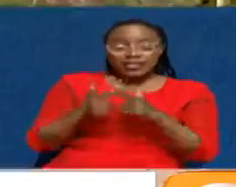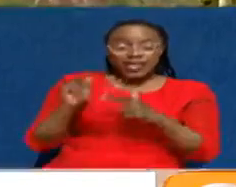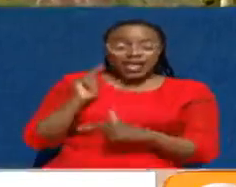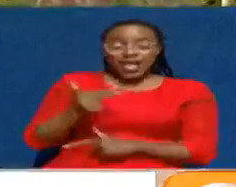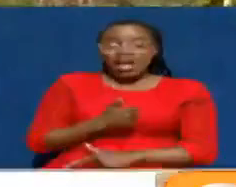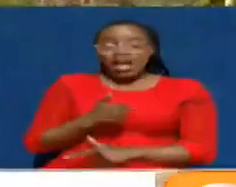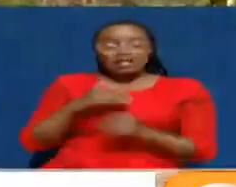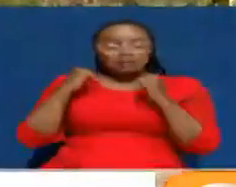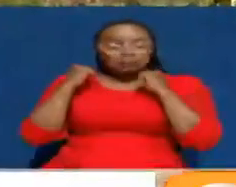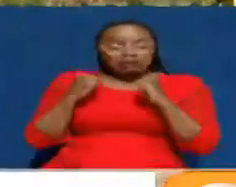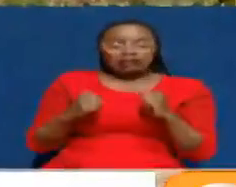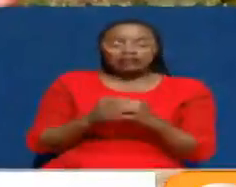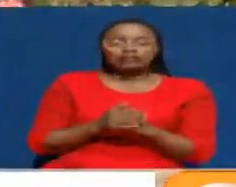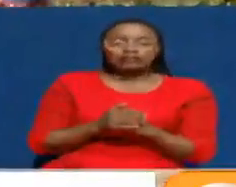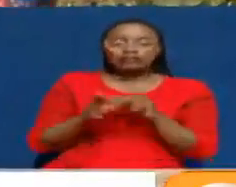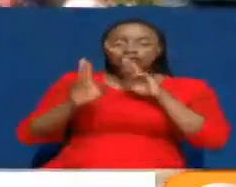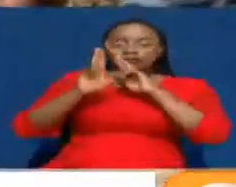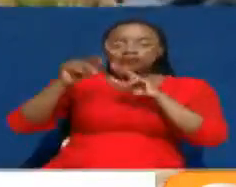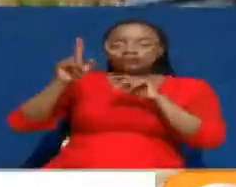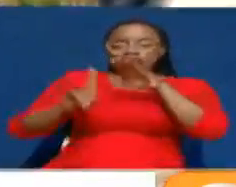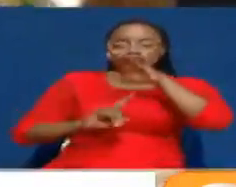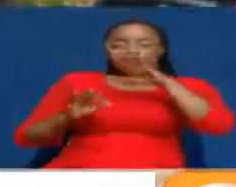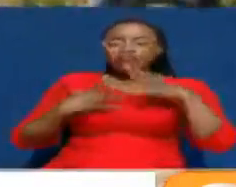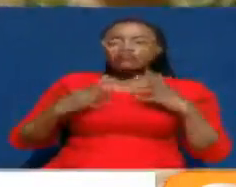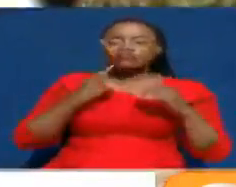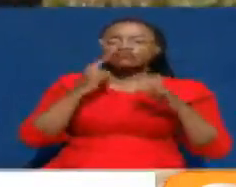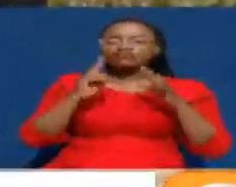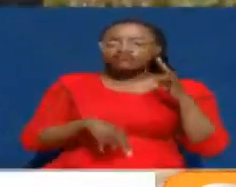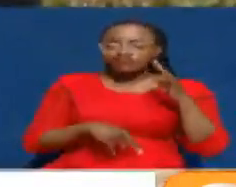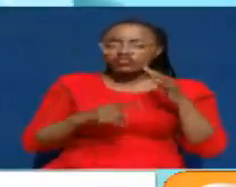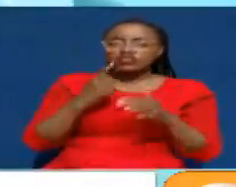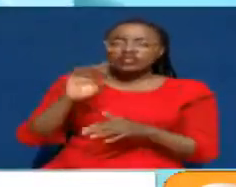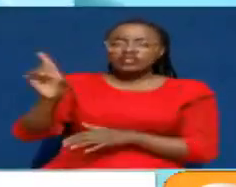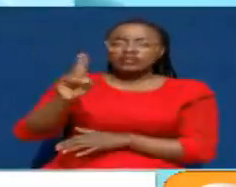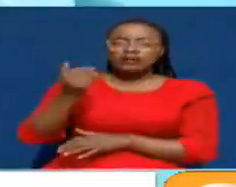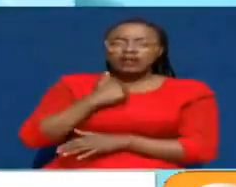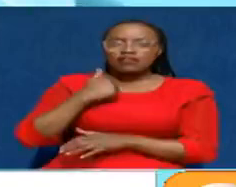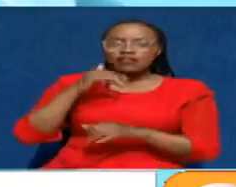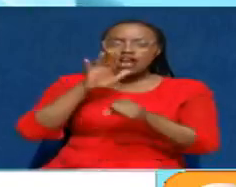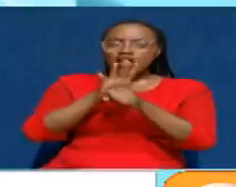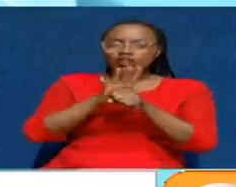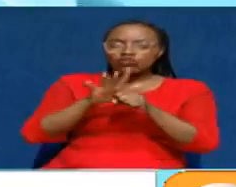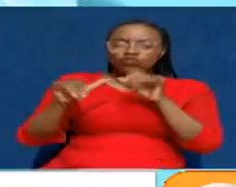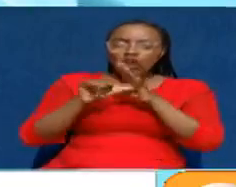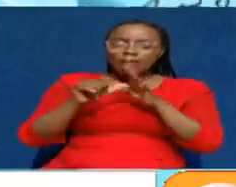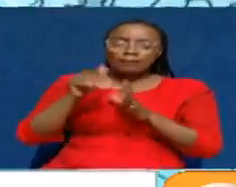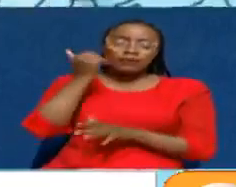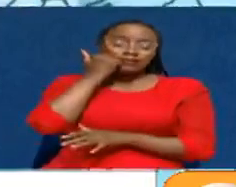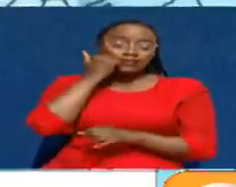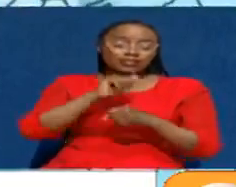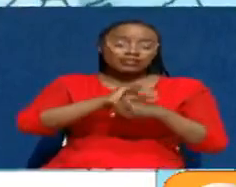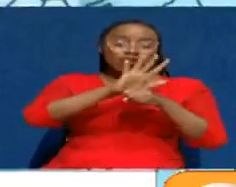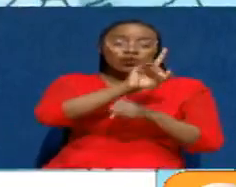cope. A situation report by the Ministry of Health shows that Nairobi has the highest attack rates of COVID-19